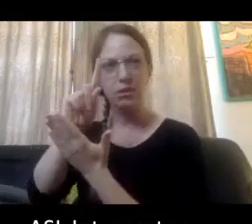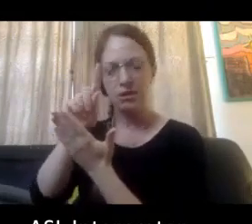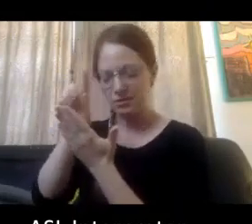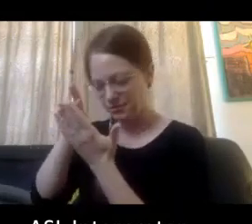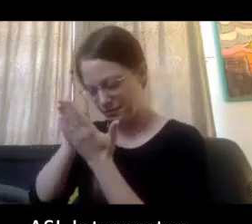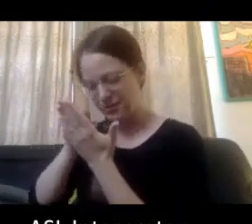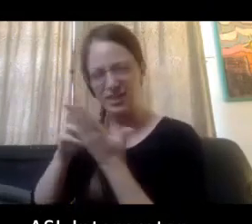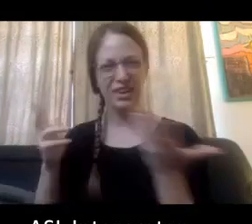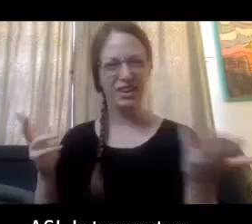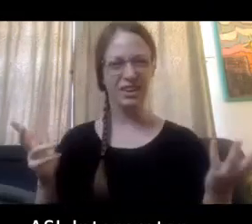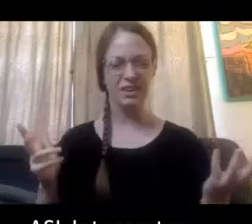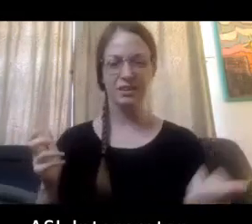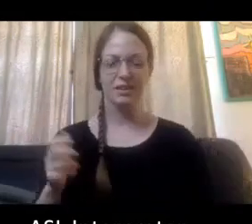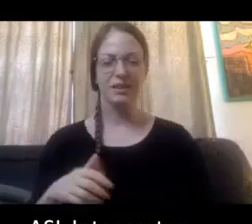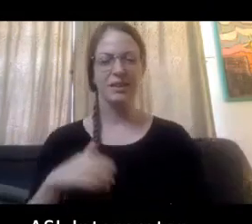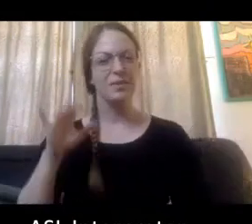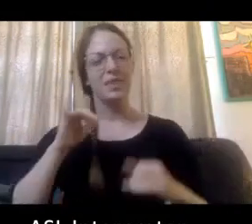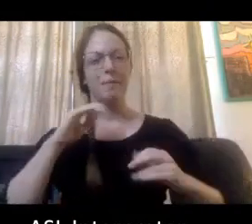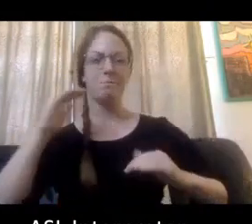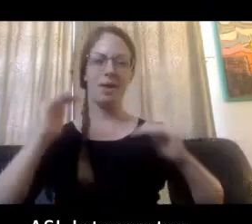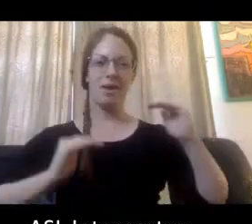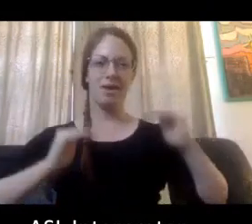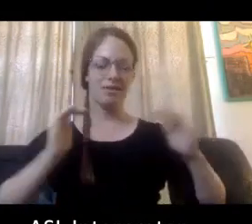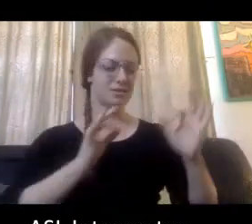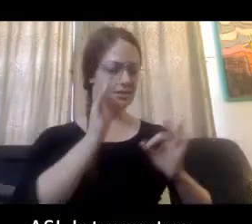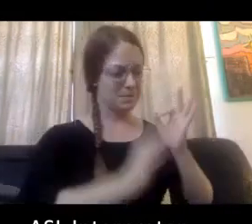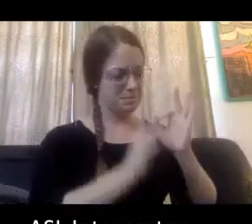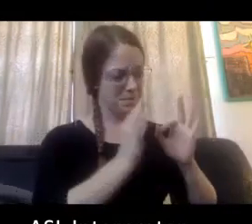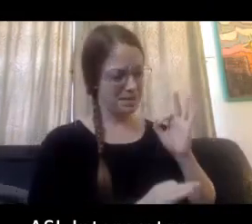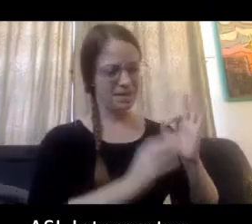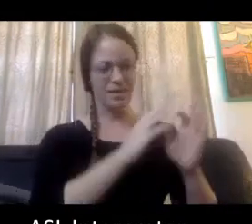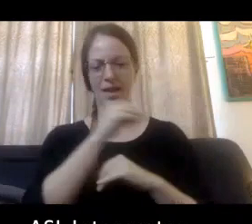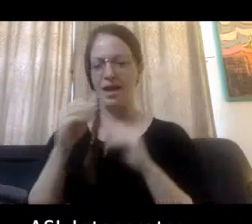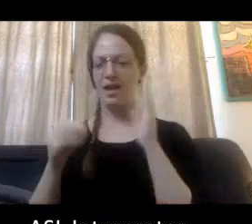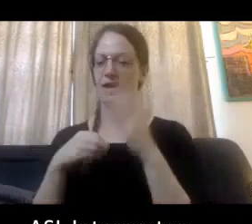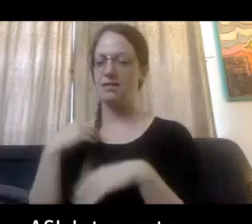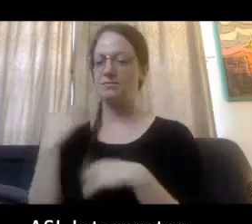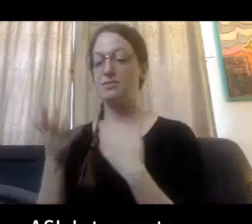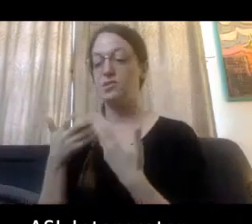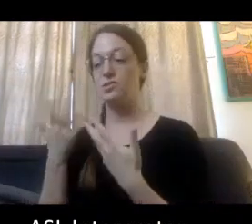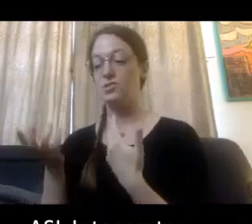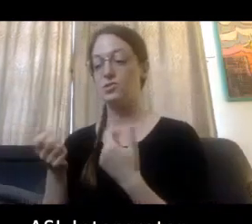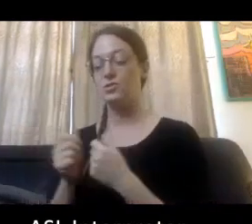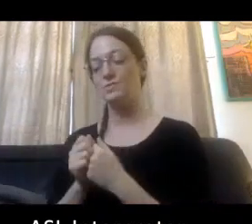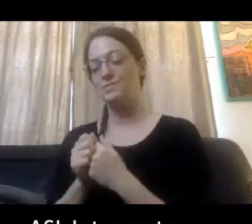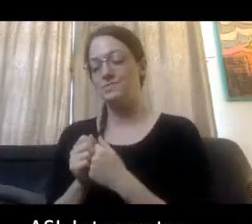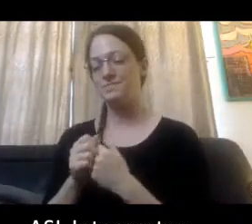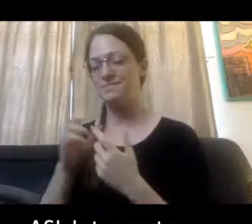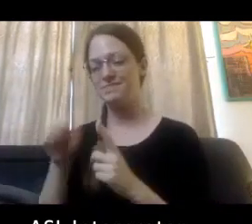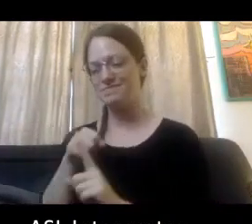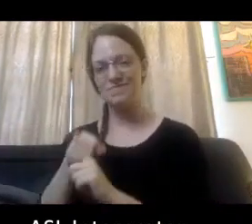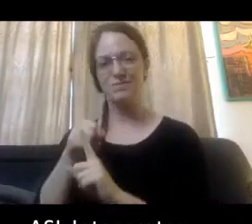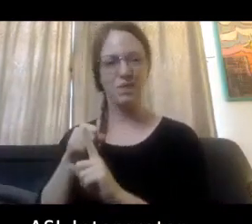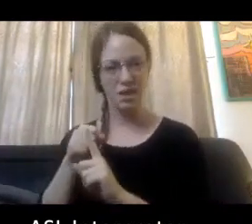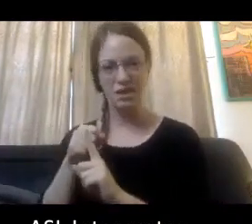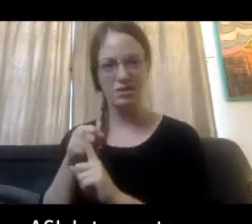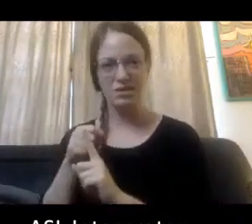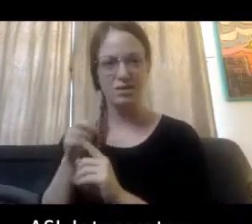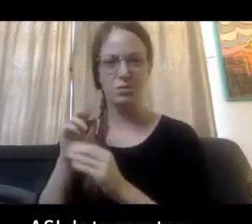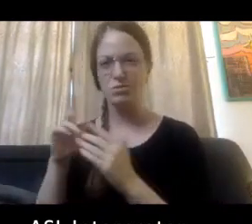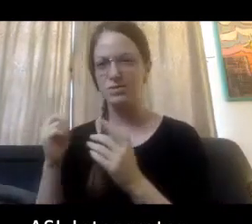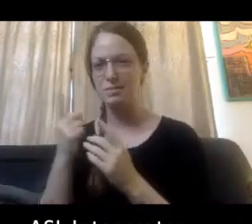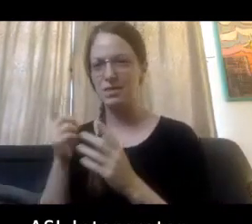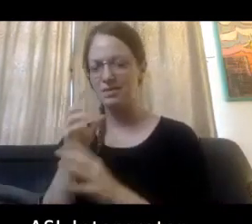a balance between simplicity and some kind of crunch or